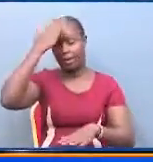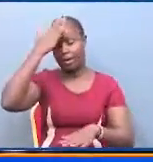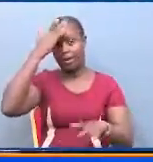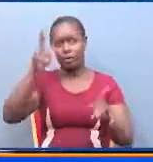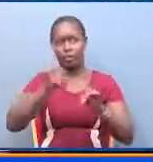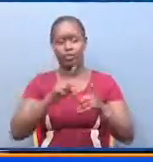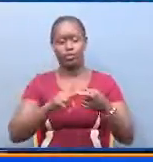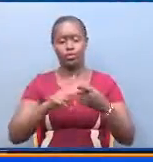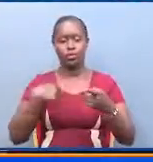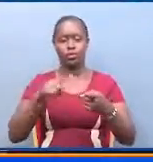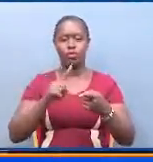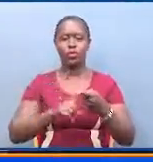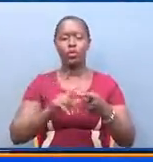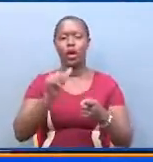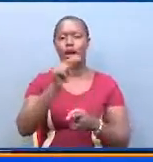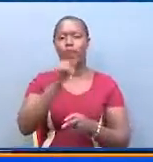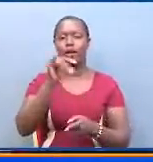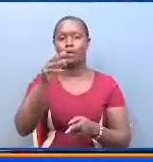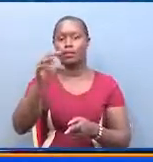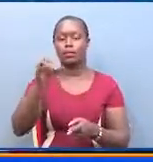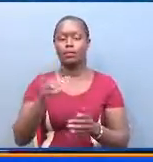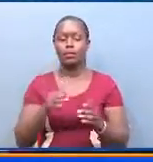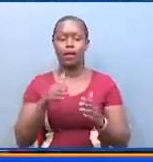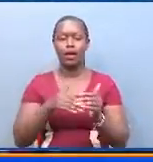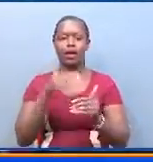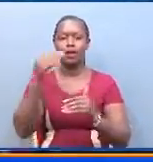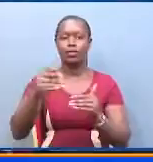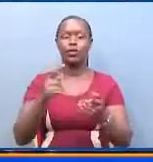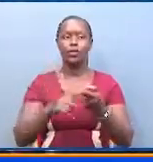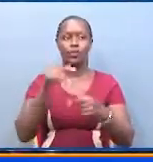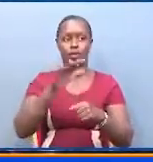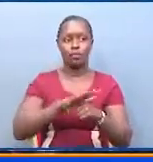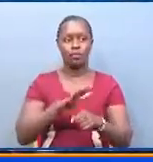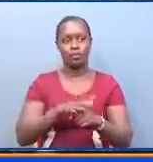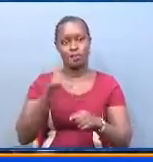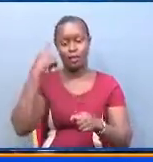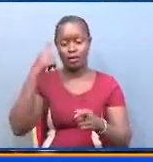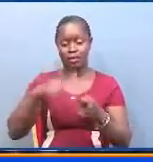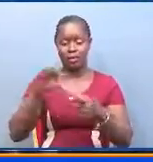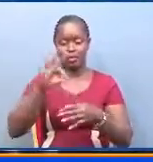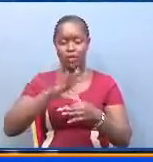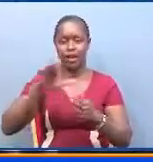popularize Azimio la Umoja's bid ahead of the much anticipated polls next week,